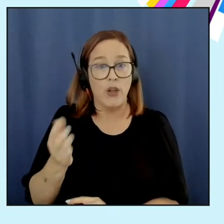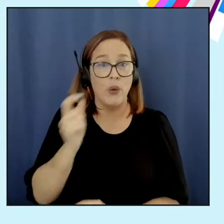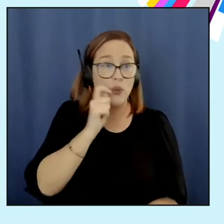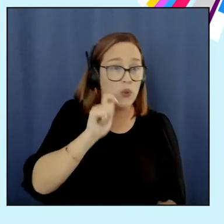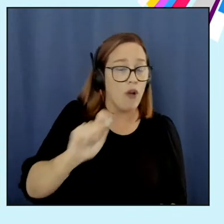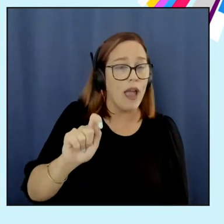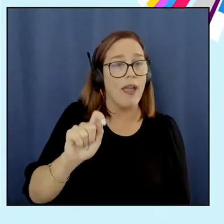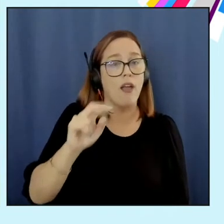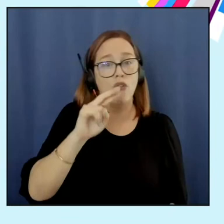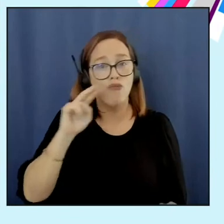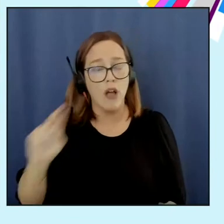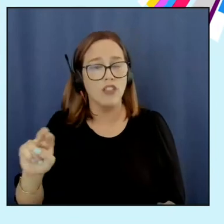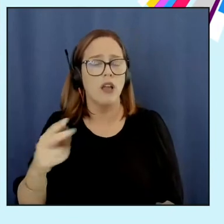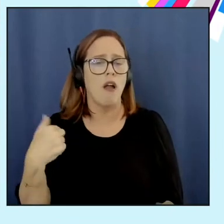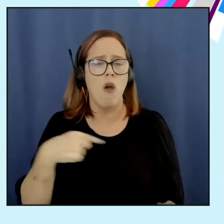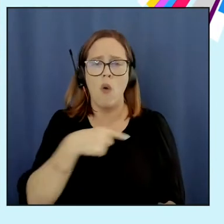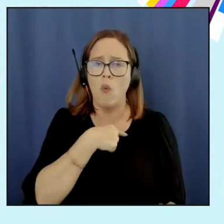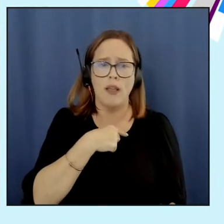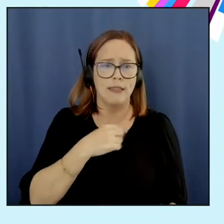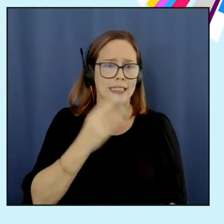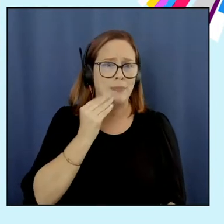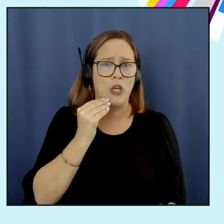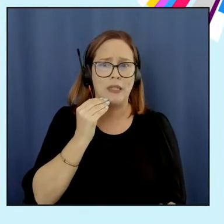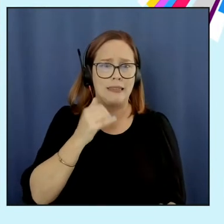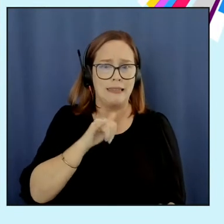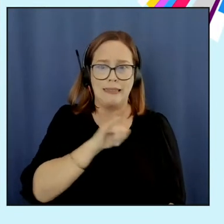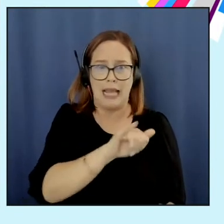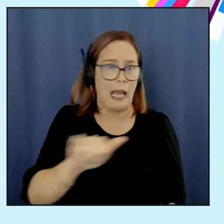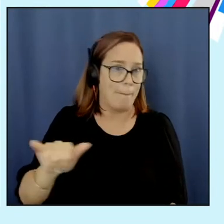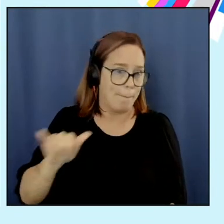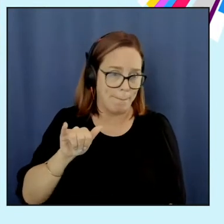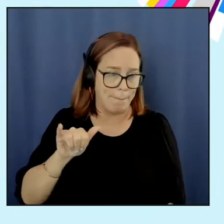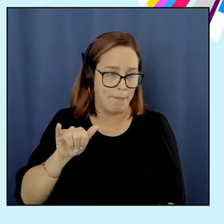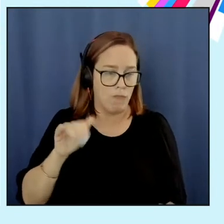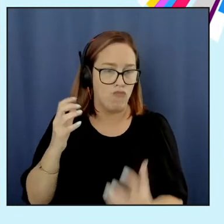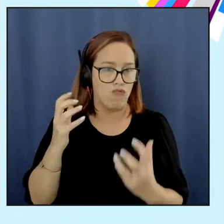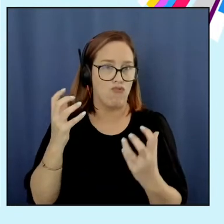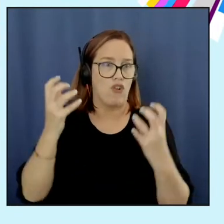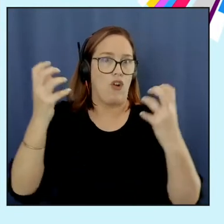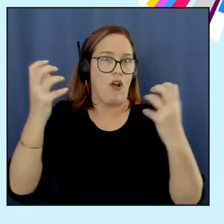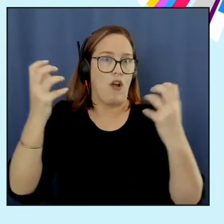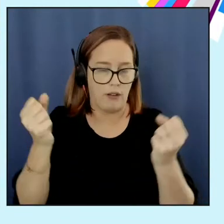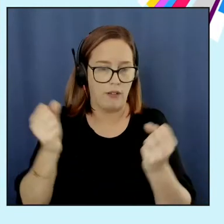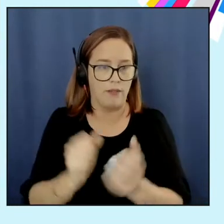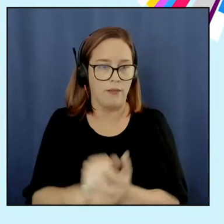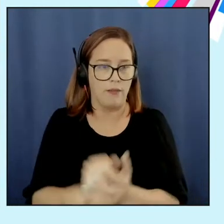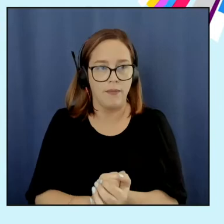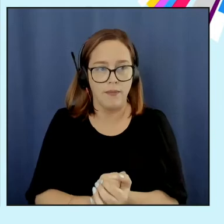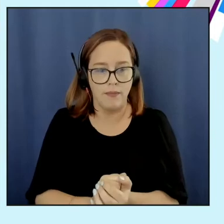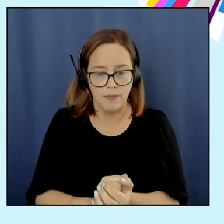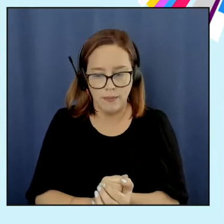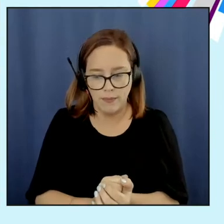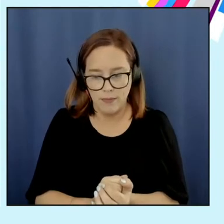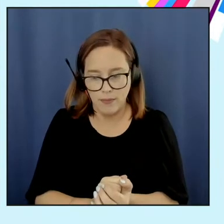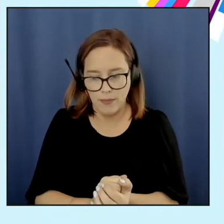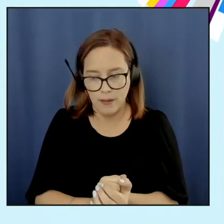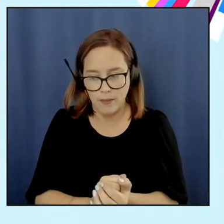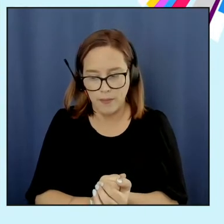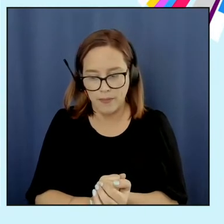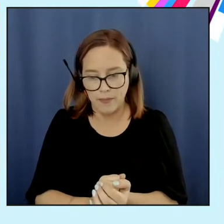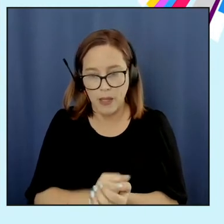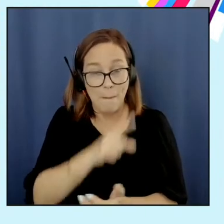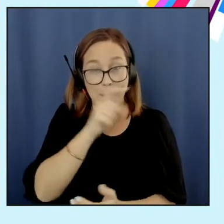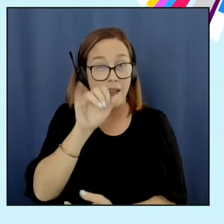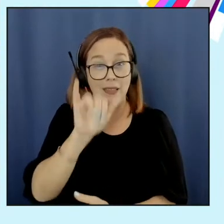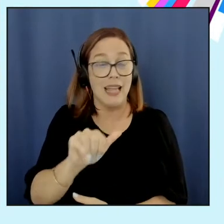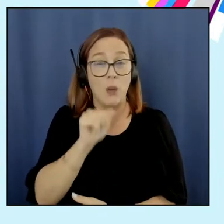all experienced discrimination. We were covering. Many of us are not out yet because society doesn't really accept it.